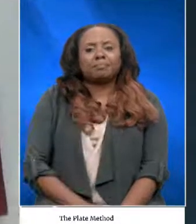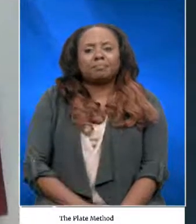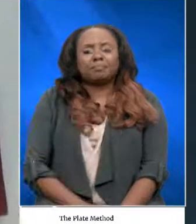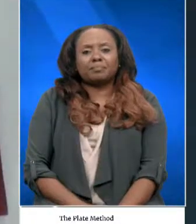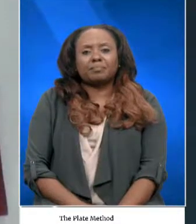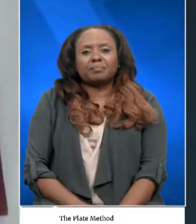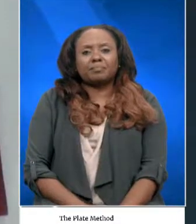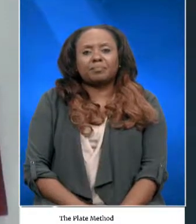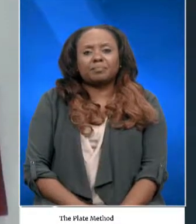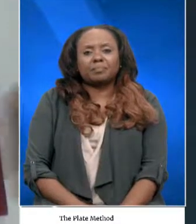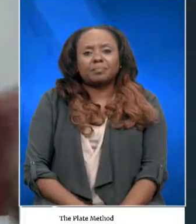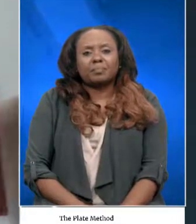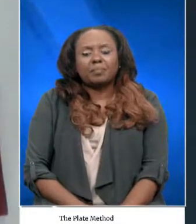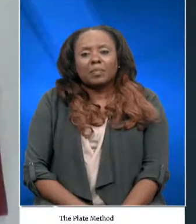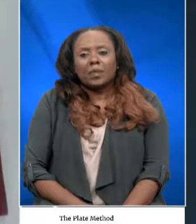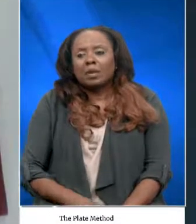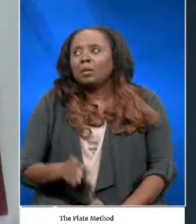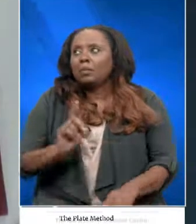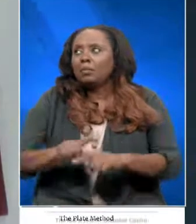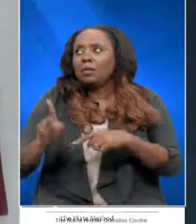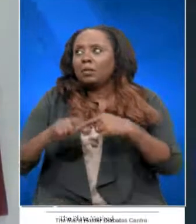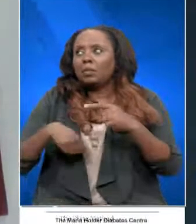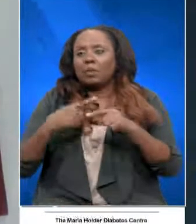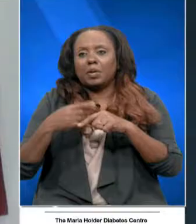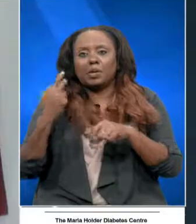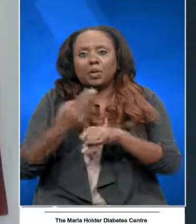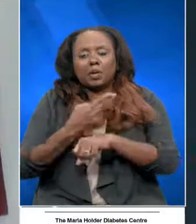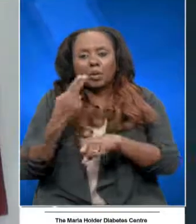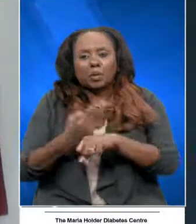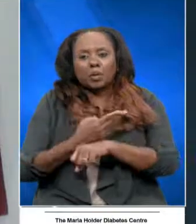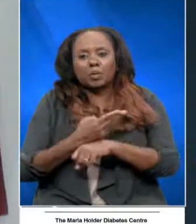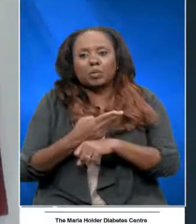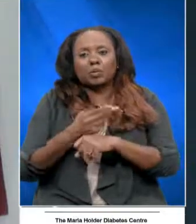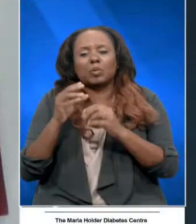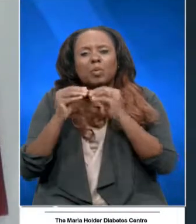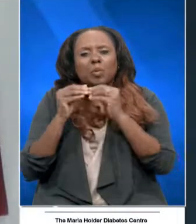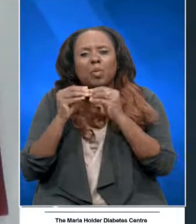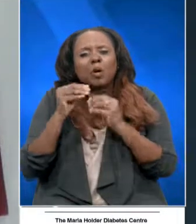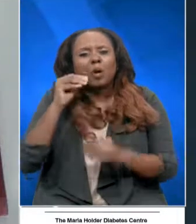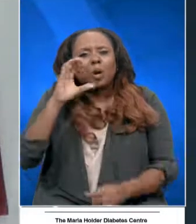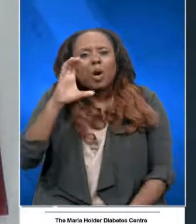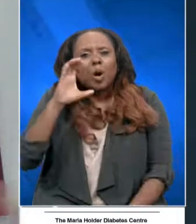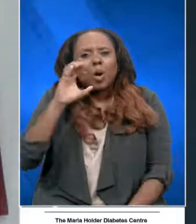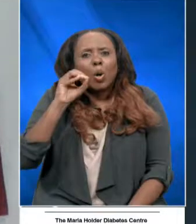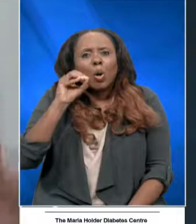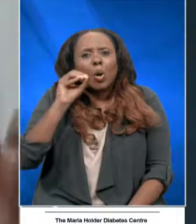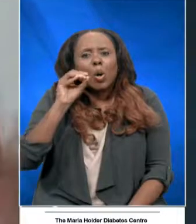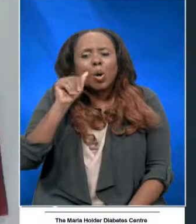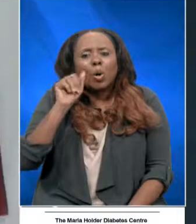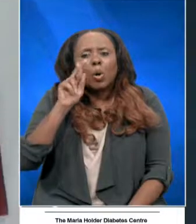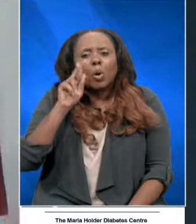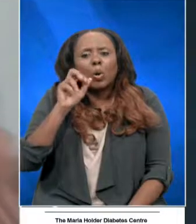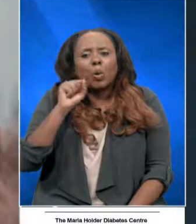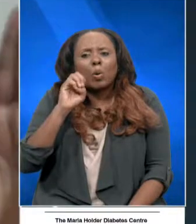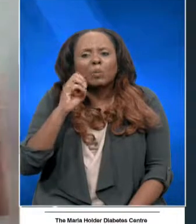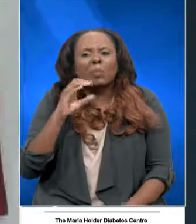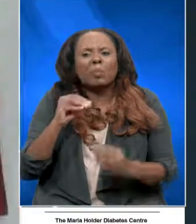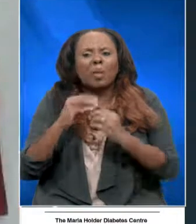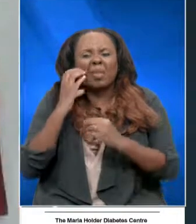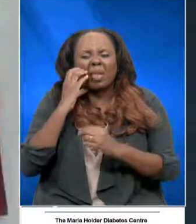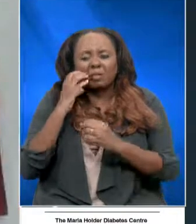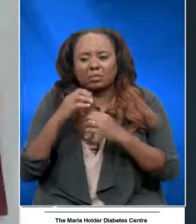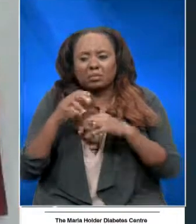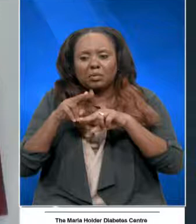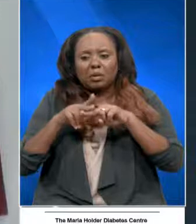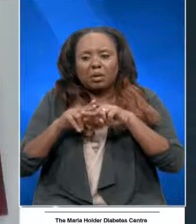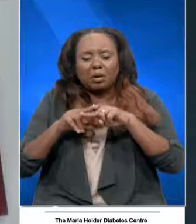we look at it from grain to grain, when you use the coarser salt, when you throw that in, you end up still using less